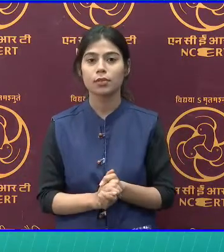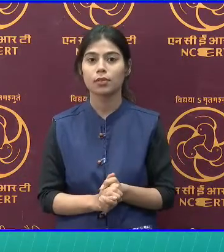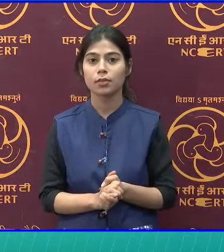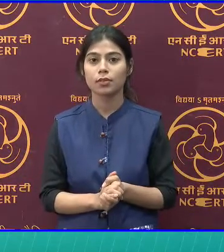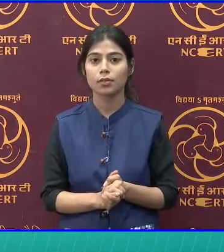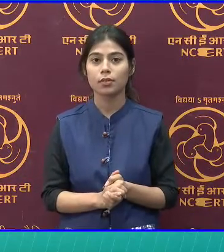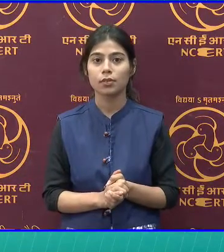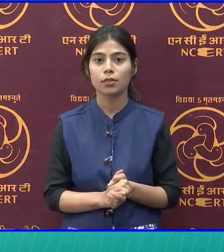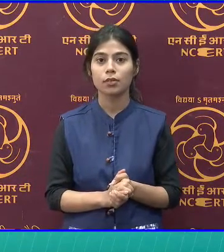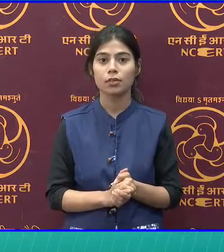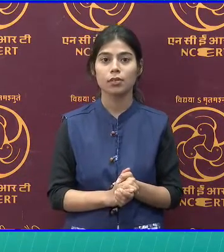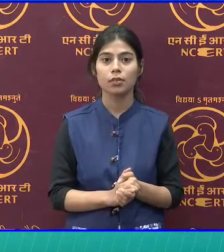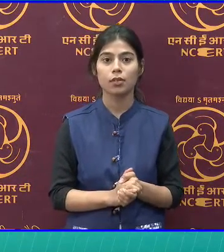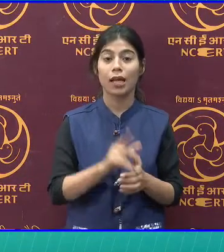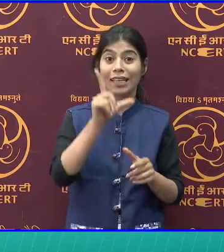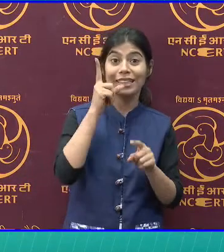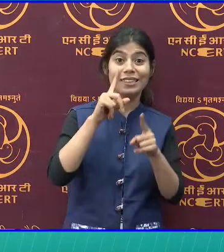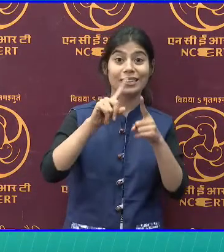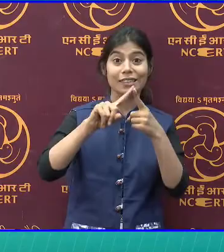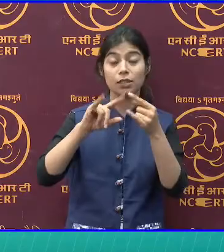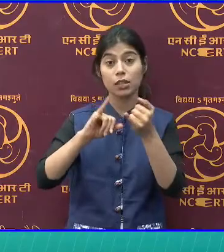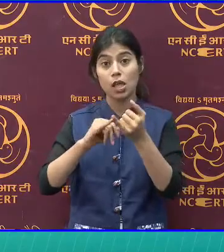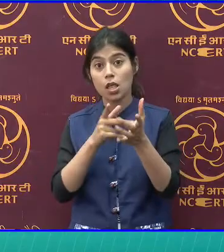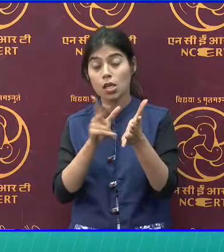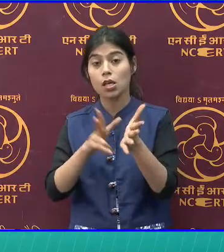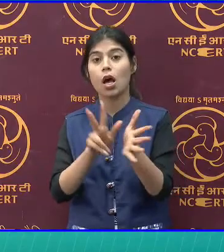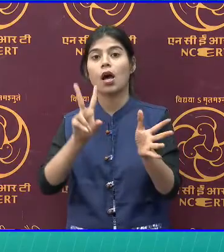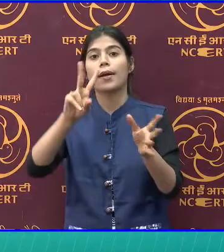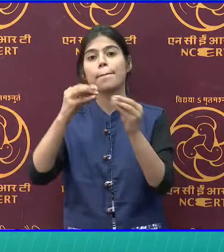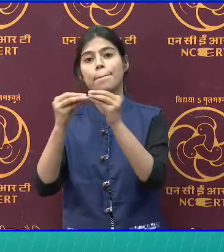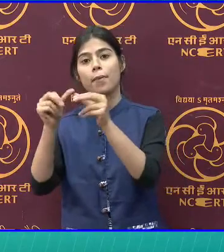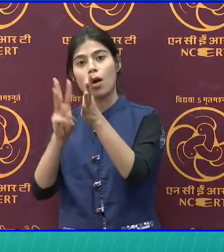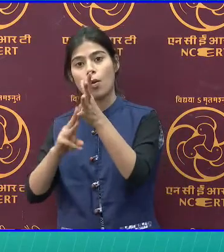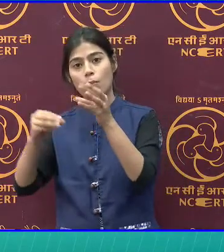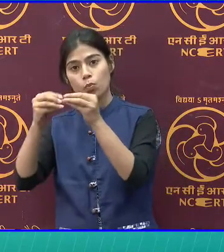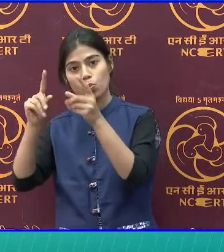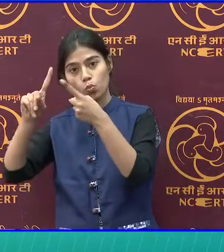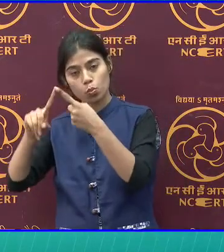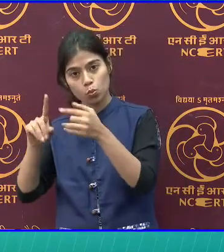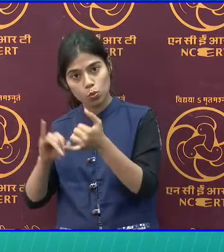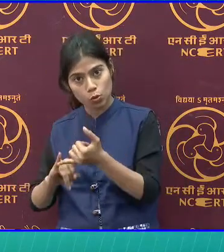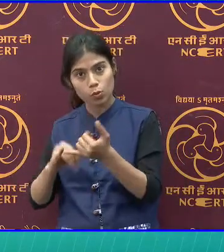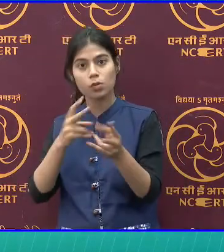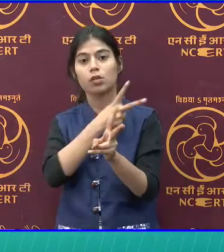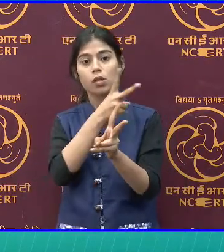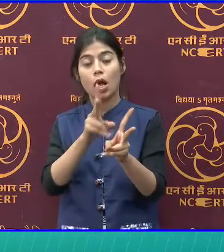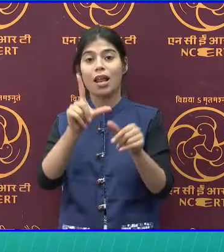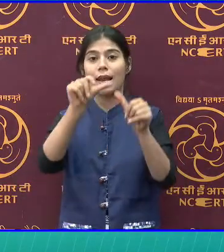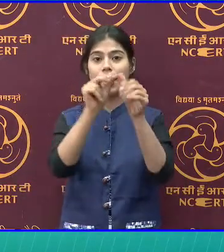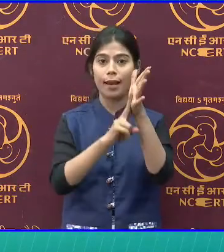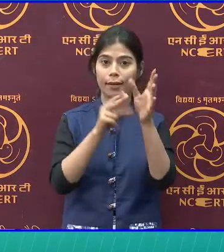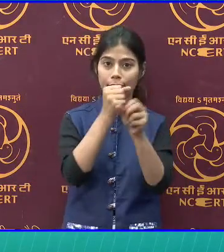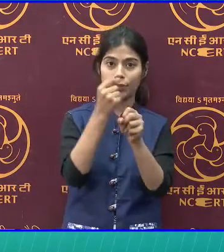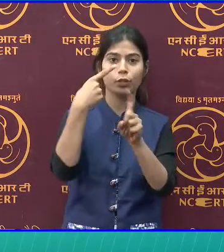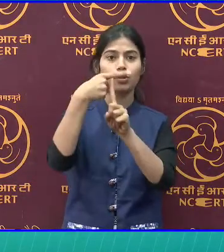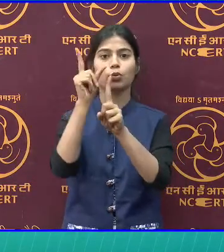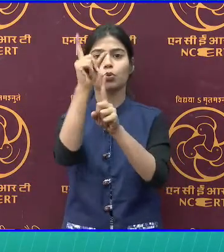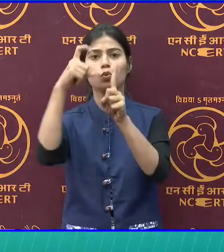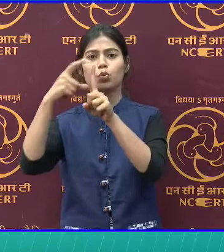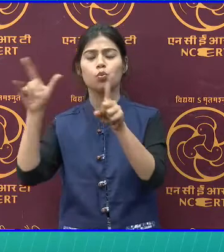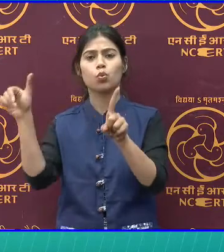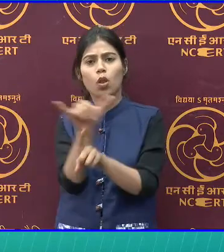Delhi's and Bangalore's latitudes are 29 degree N and 39 degree N. Their longitudes are almost the same,